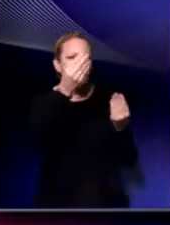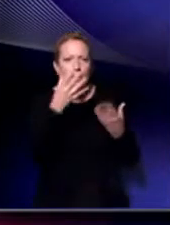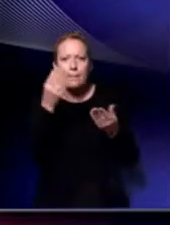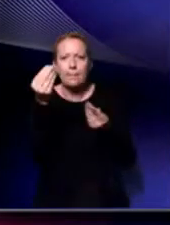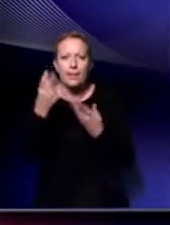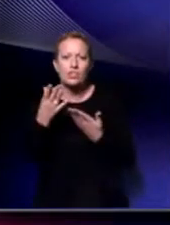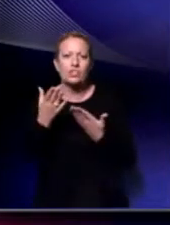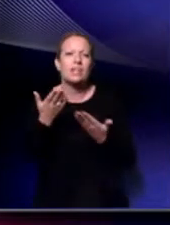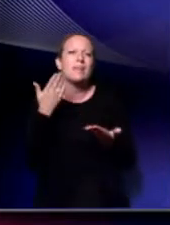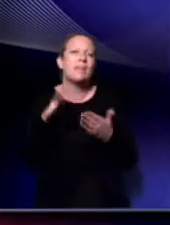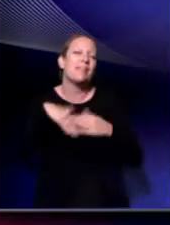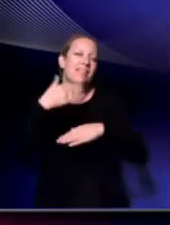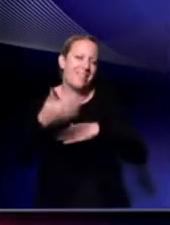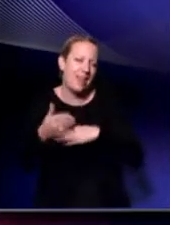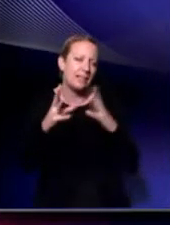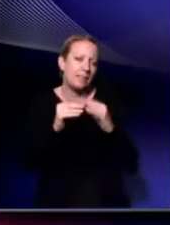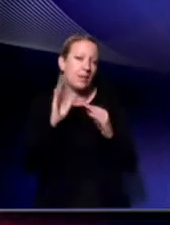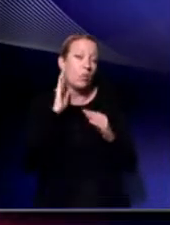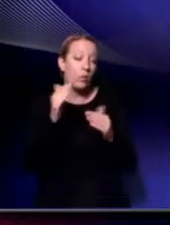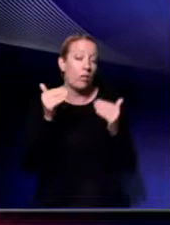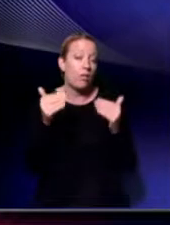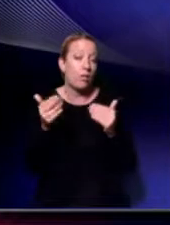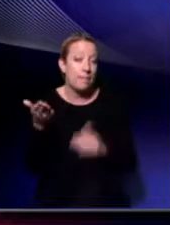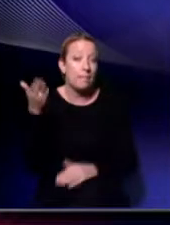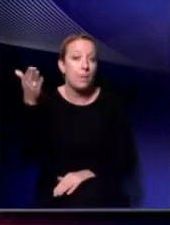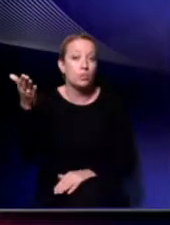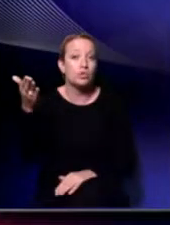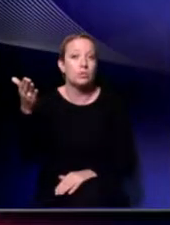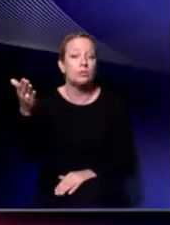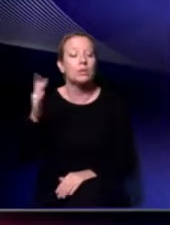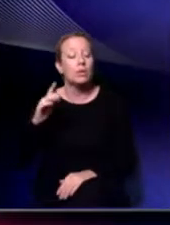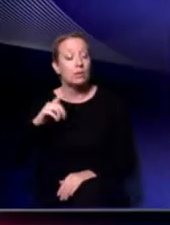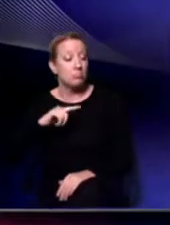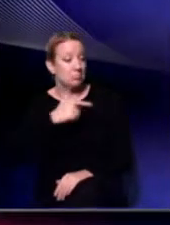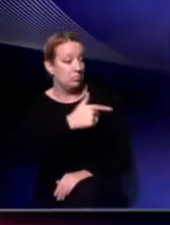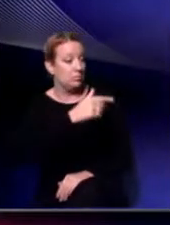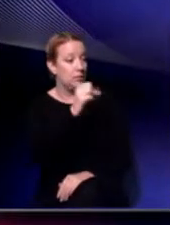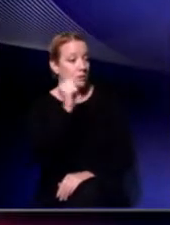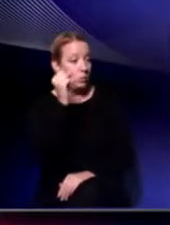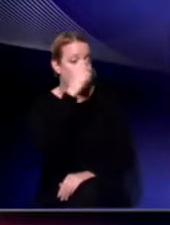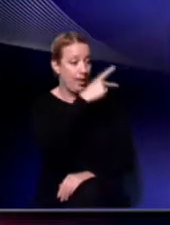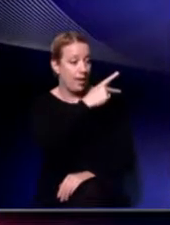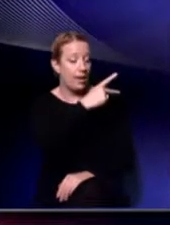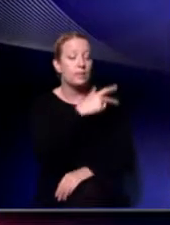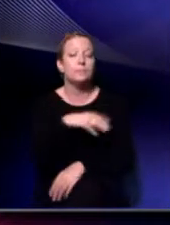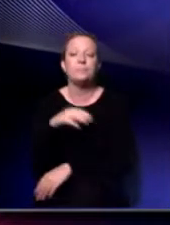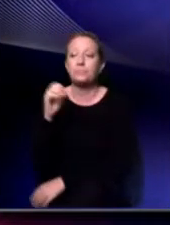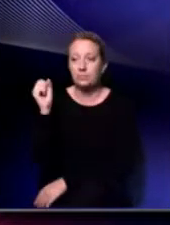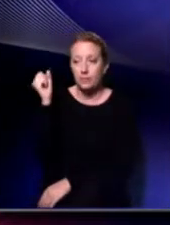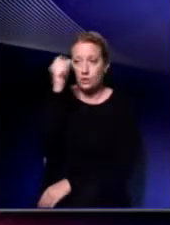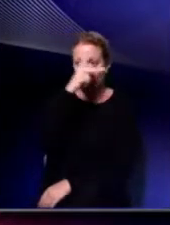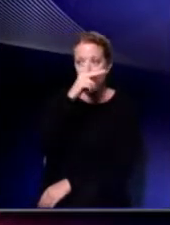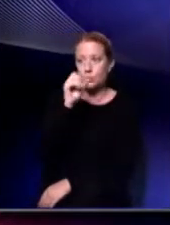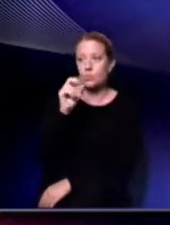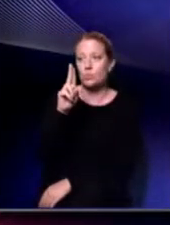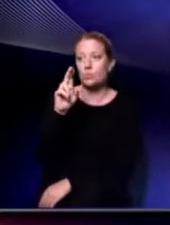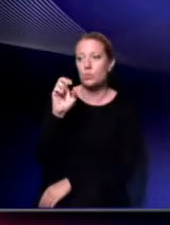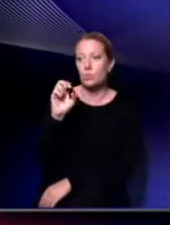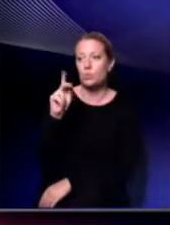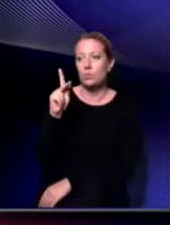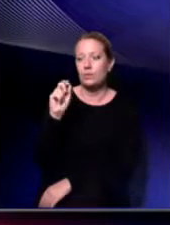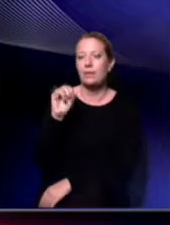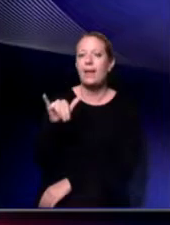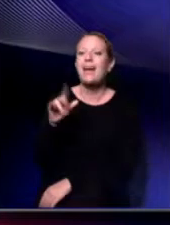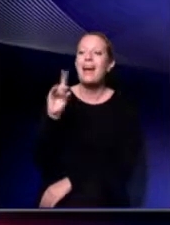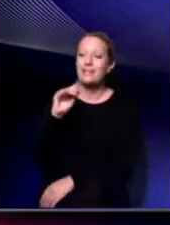meeting. Okay. So, Sue Kay, I'll hand it over to you. I did have a chance to talk with Dick, and I